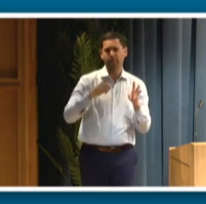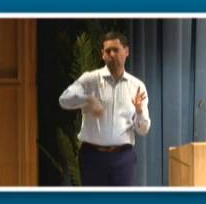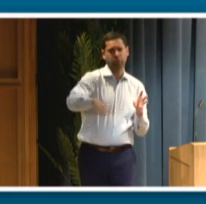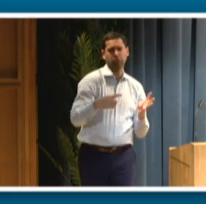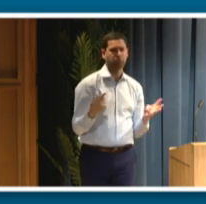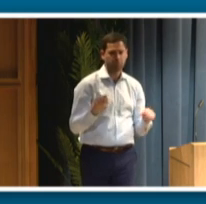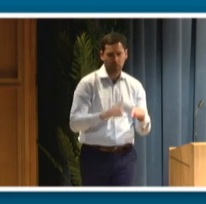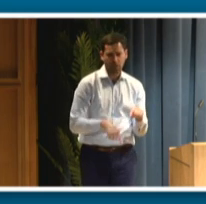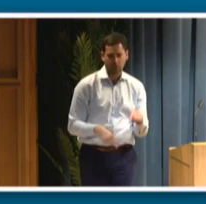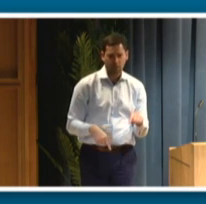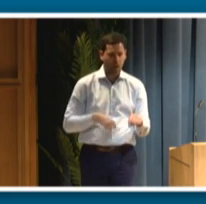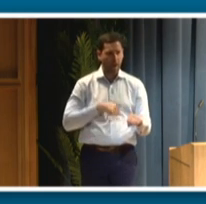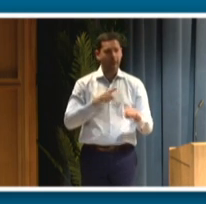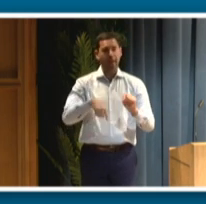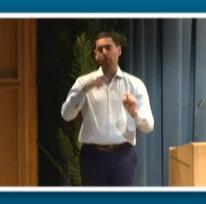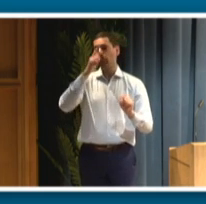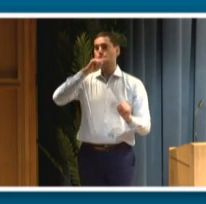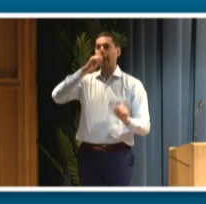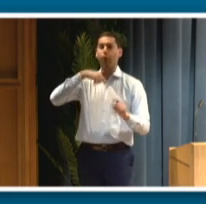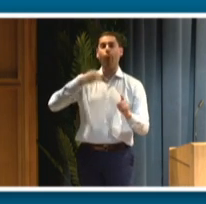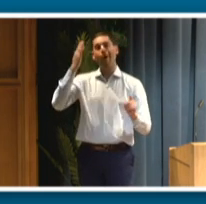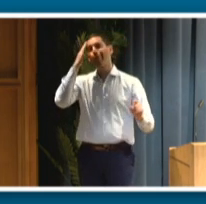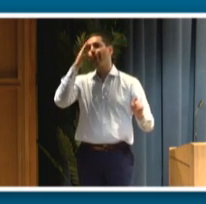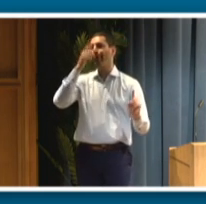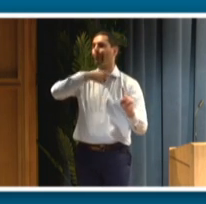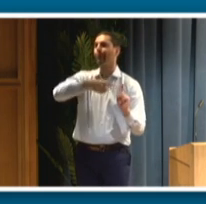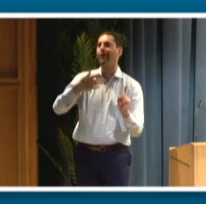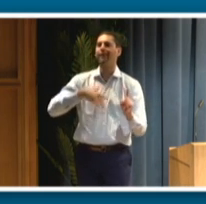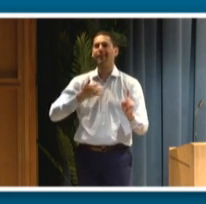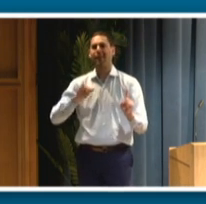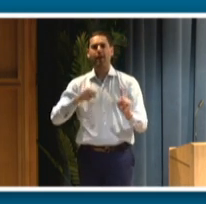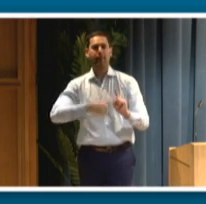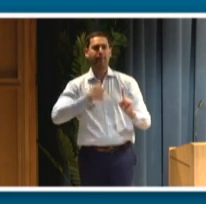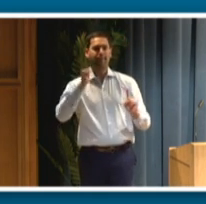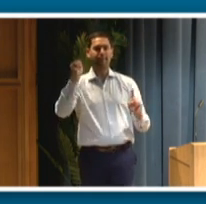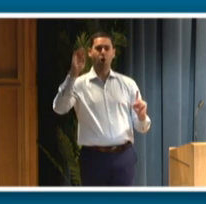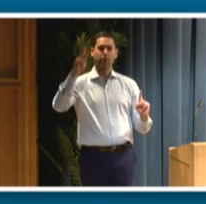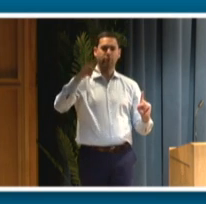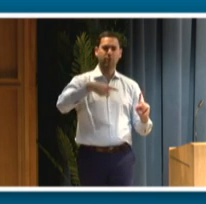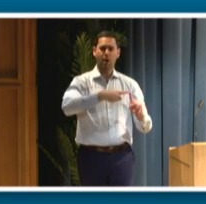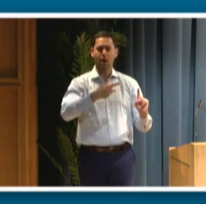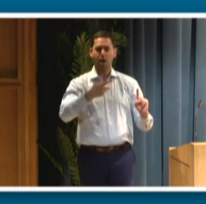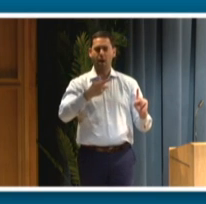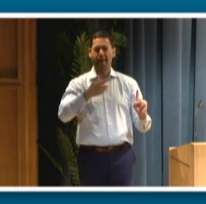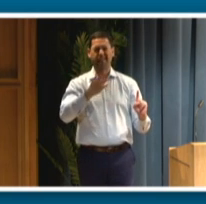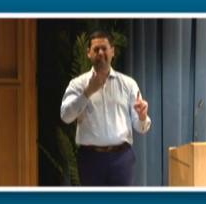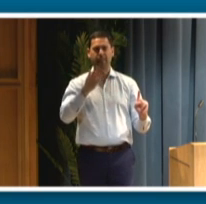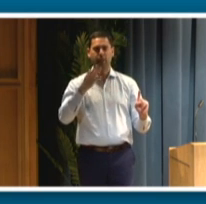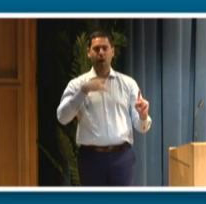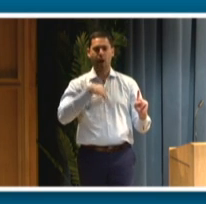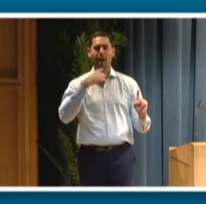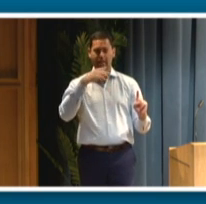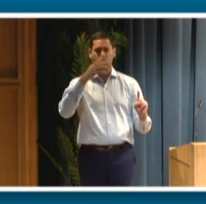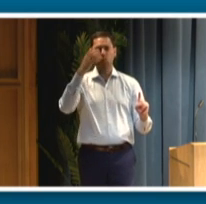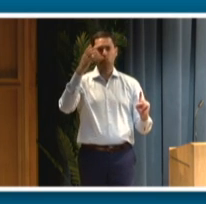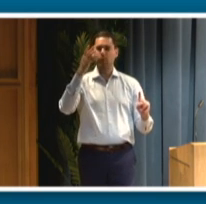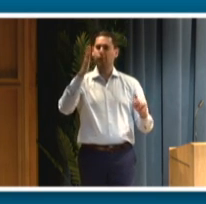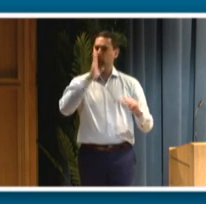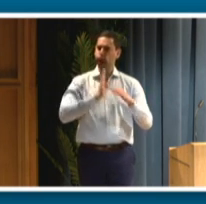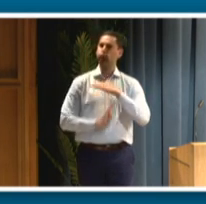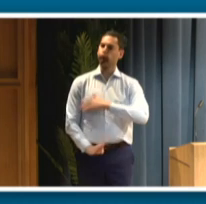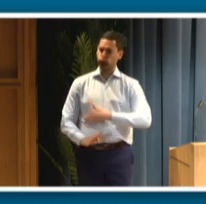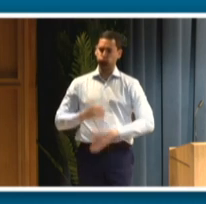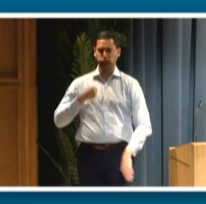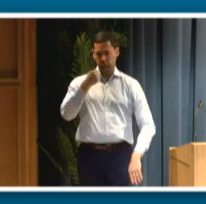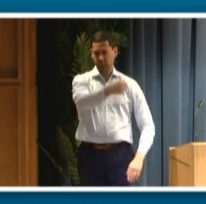like stepping on, allowing myself to step onto a pedestal of arrogance, I'd rather just like put the microphone in their hands and